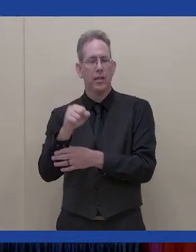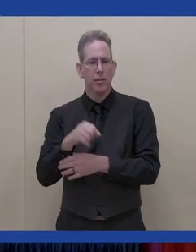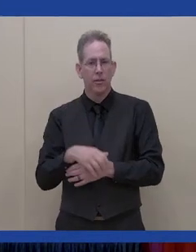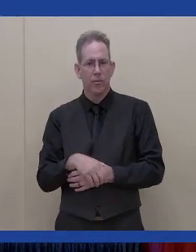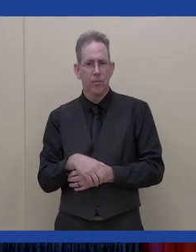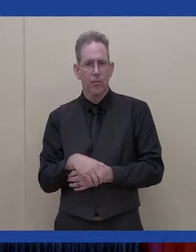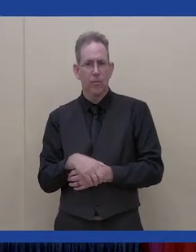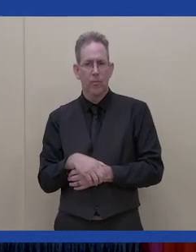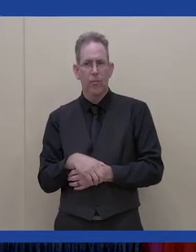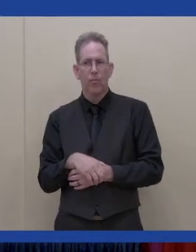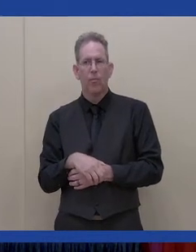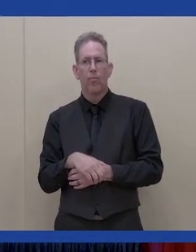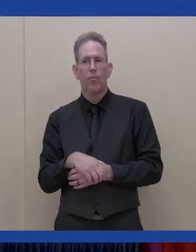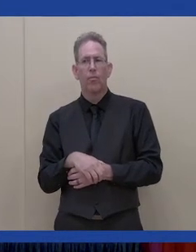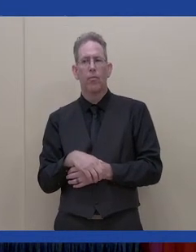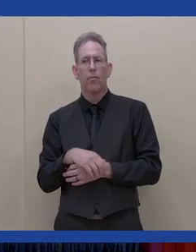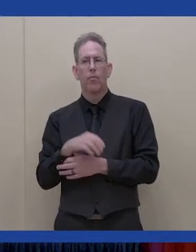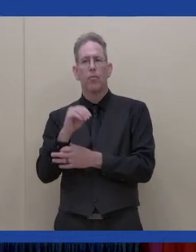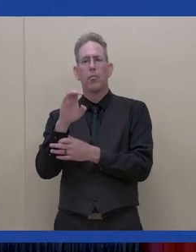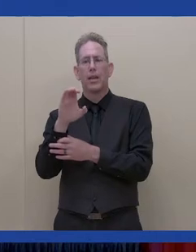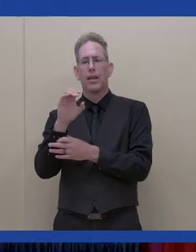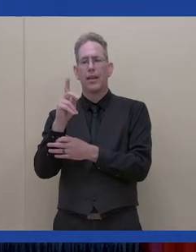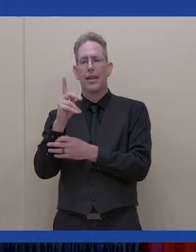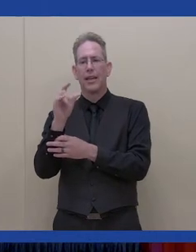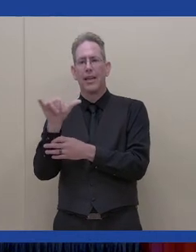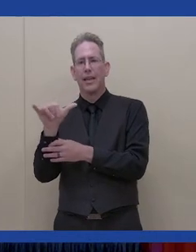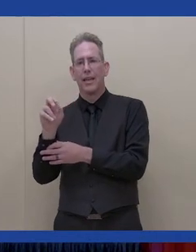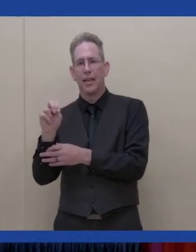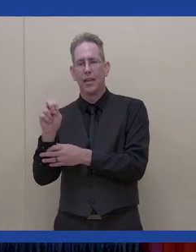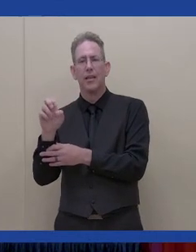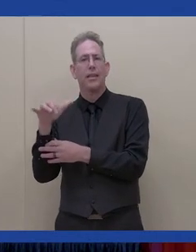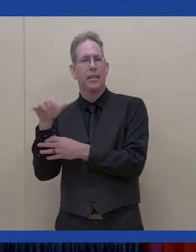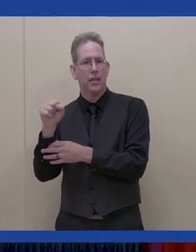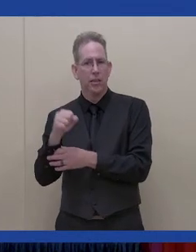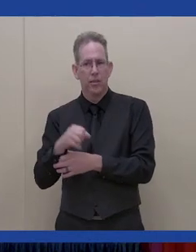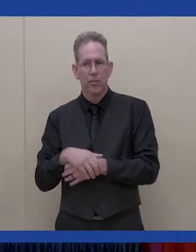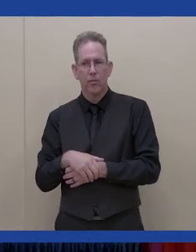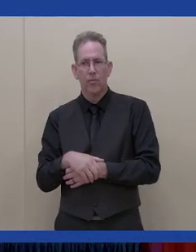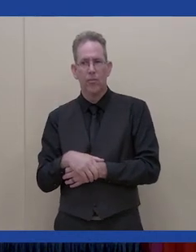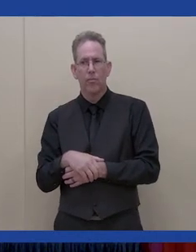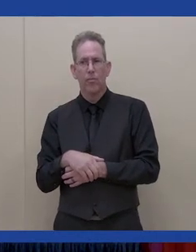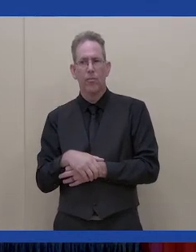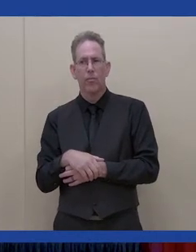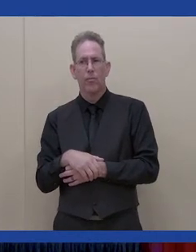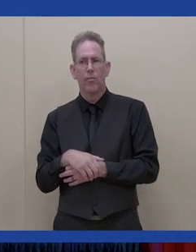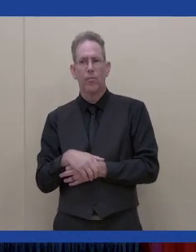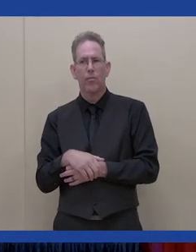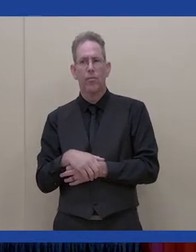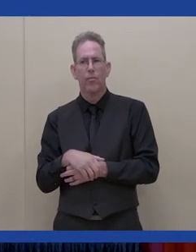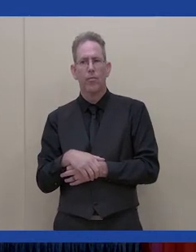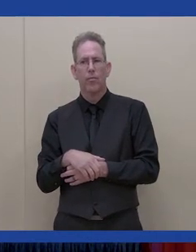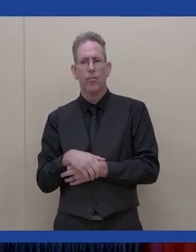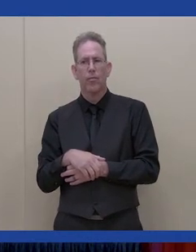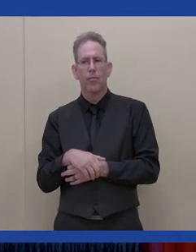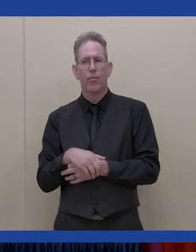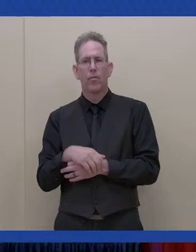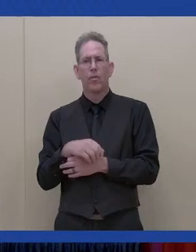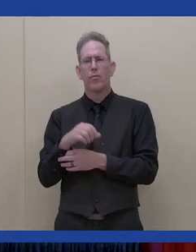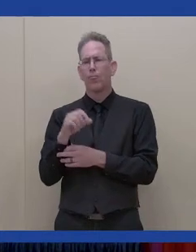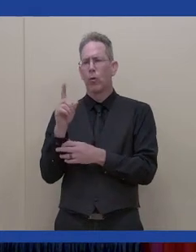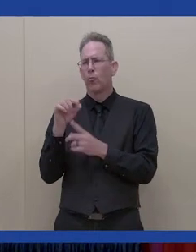Councilor McKnight? Yes. Councilor Neubeser? Yes. Councilor Shannon?